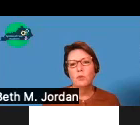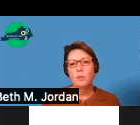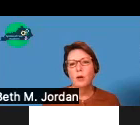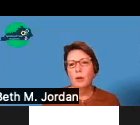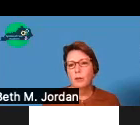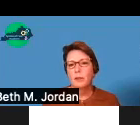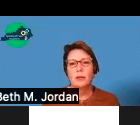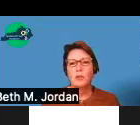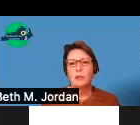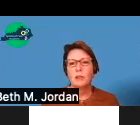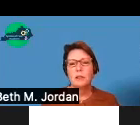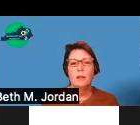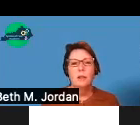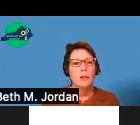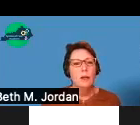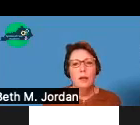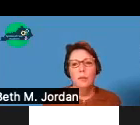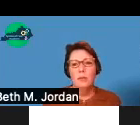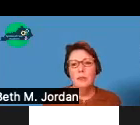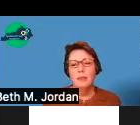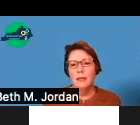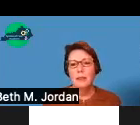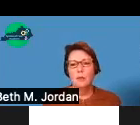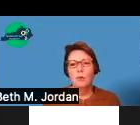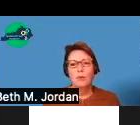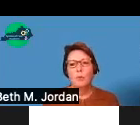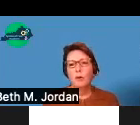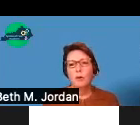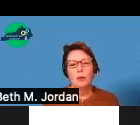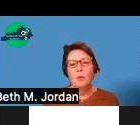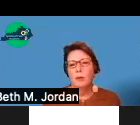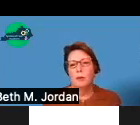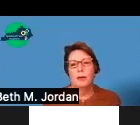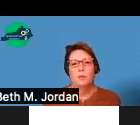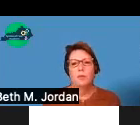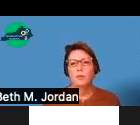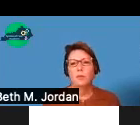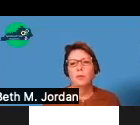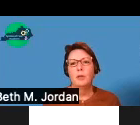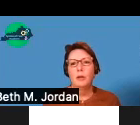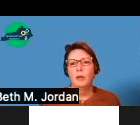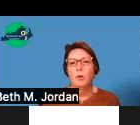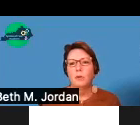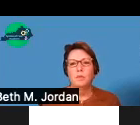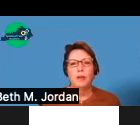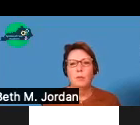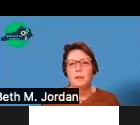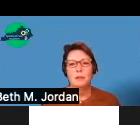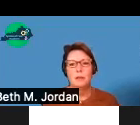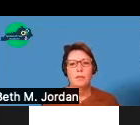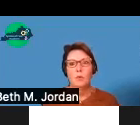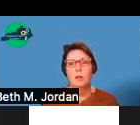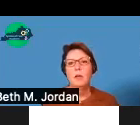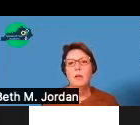racial trauma awareness sessions. This is to any system of care partner, anyone who interacts with youth, community partners,